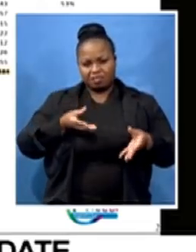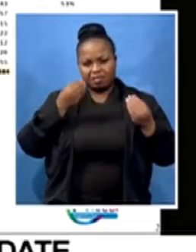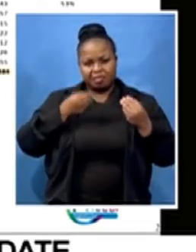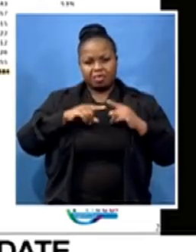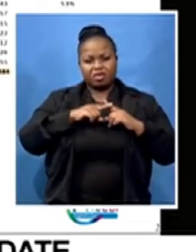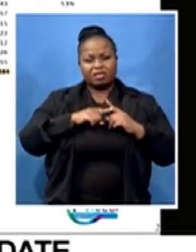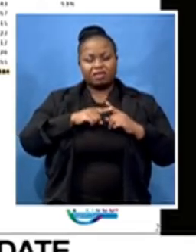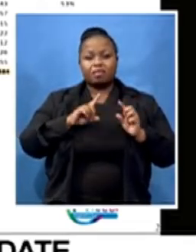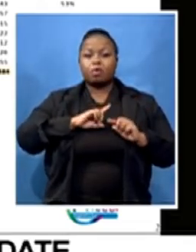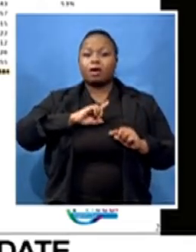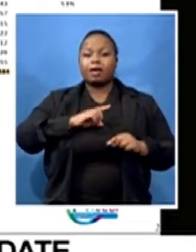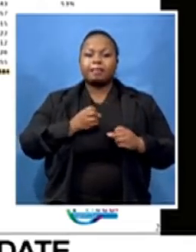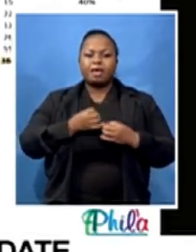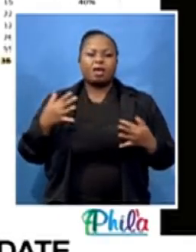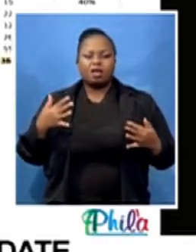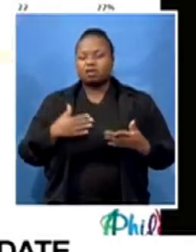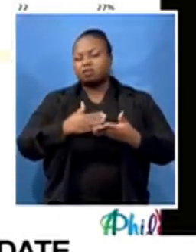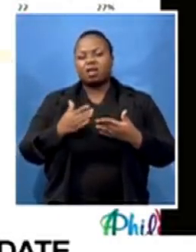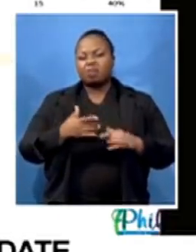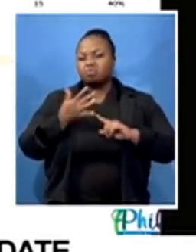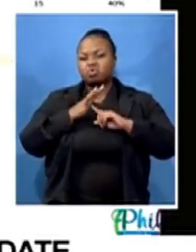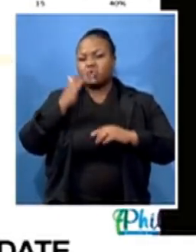mild. Now, here again, we've got